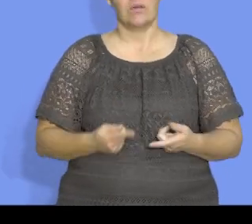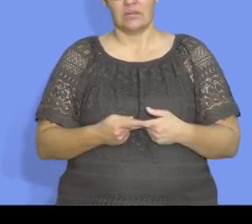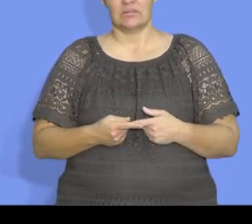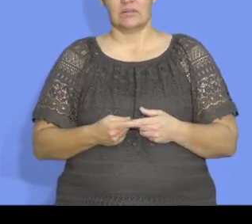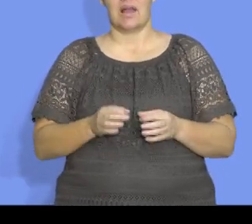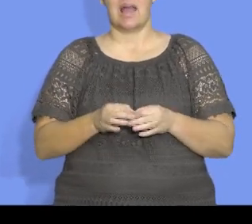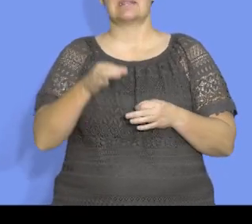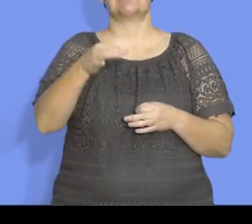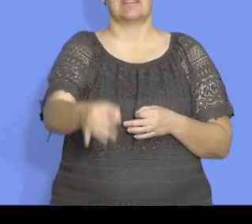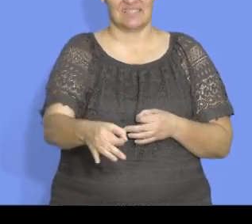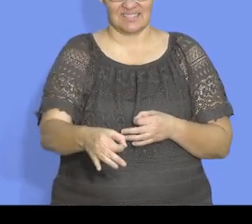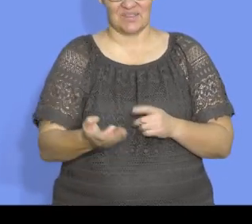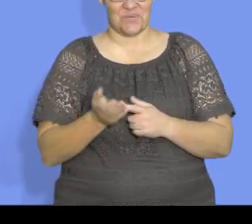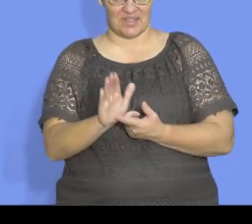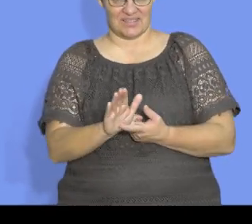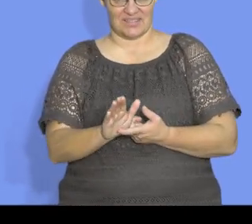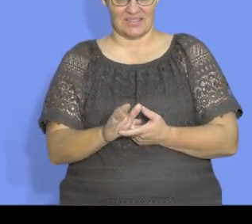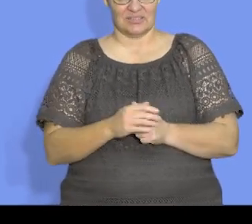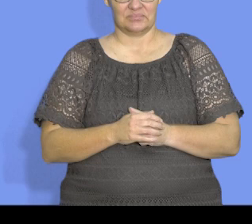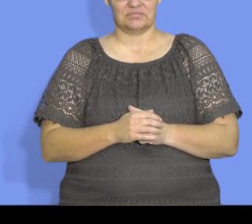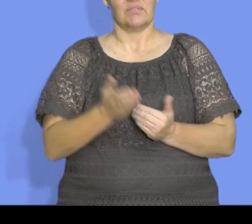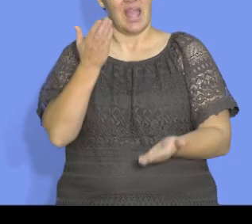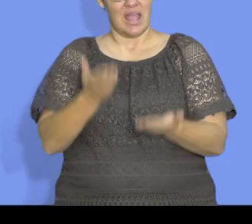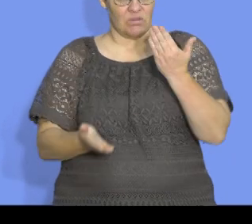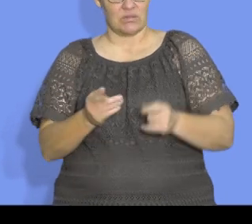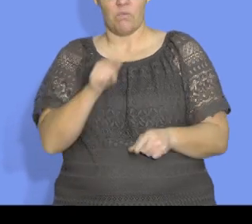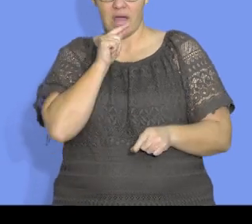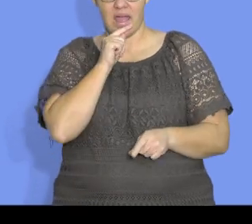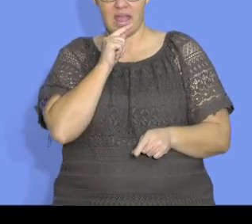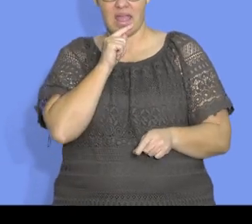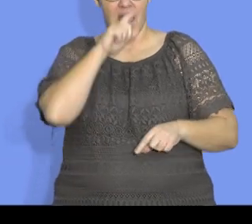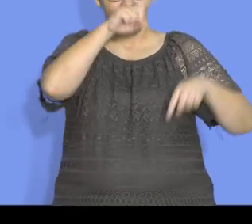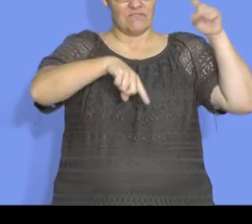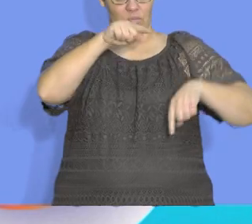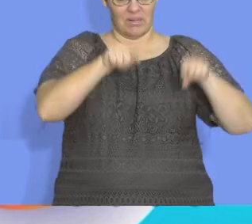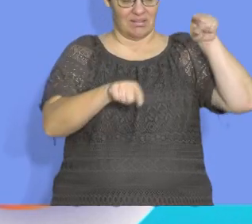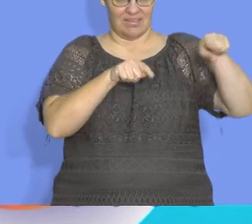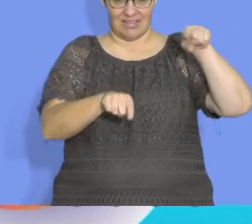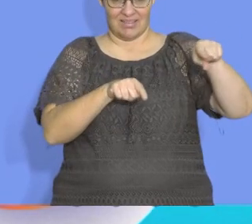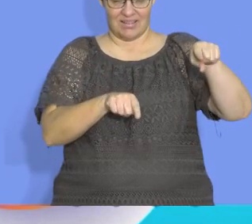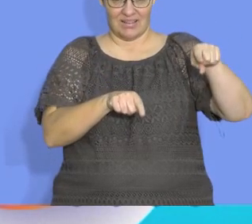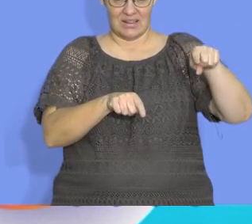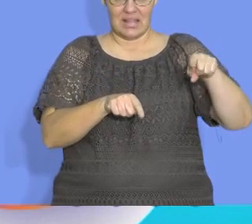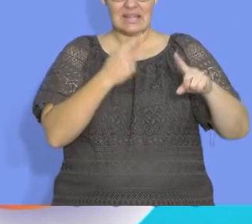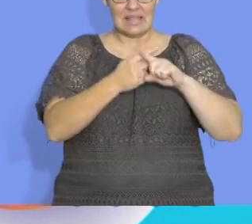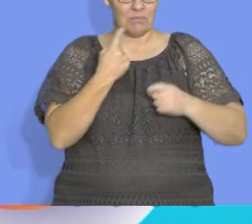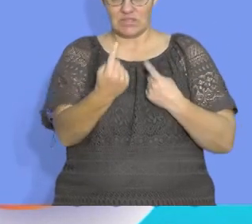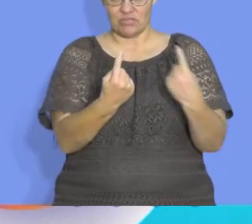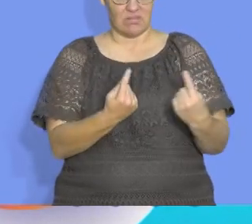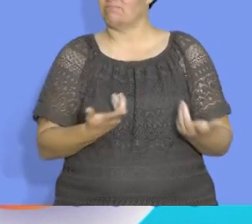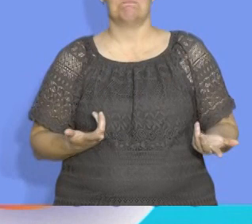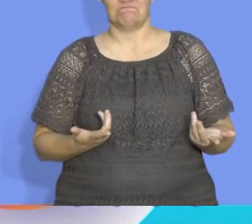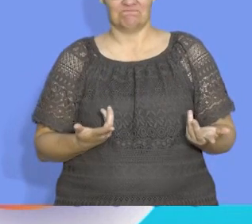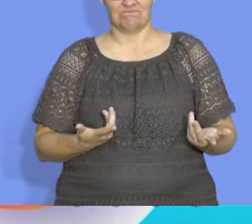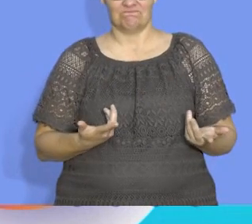where it's an expanded form, where it's an equation where the two variables are not multiplied together,